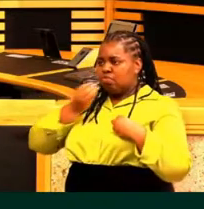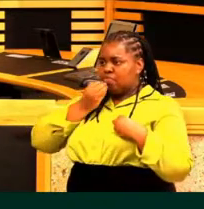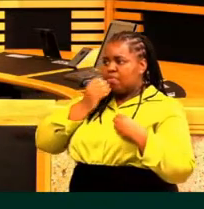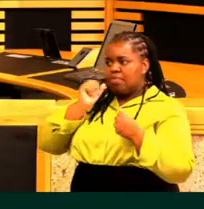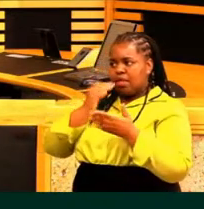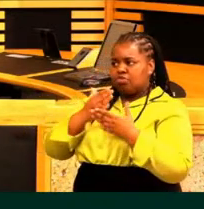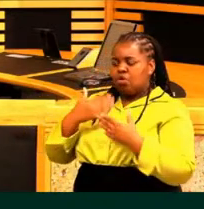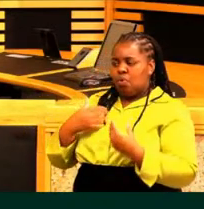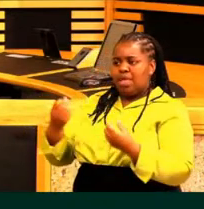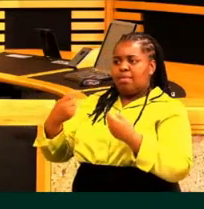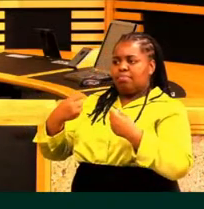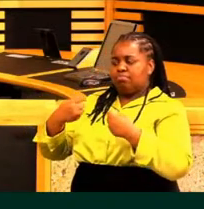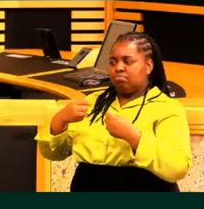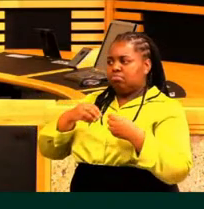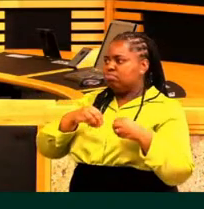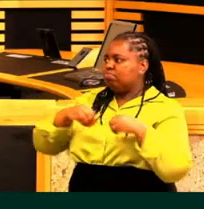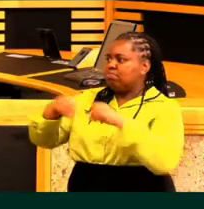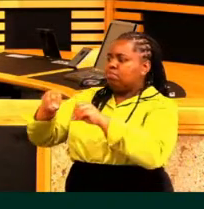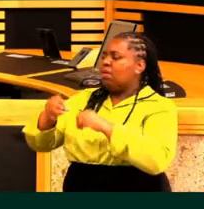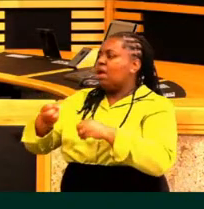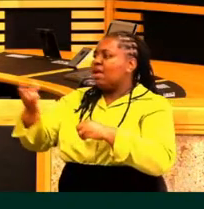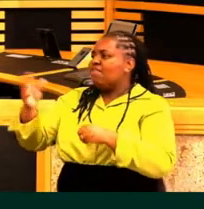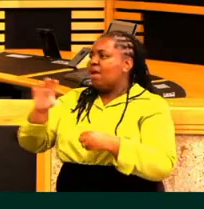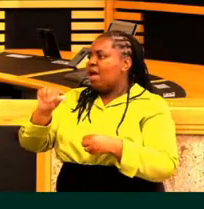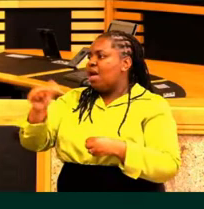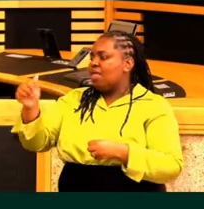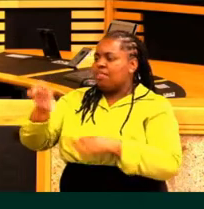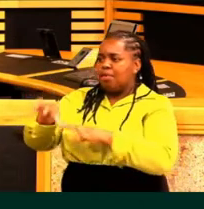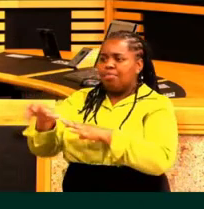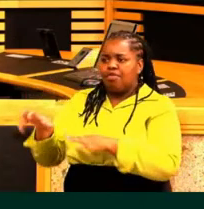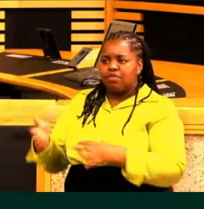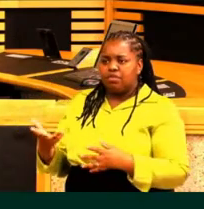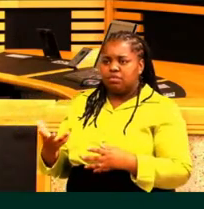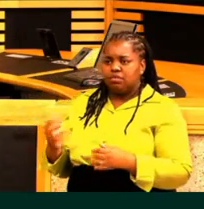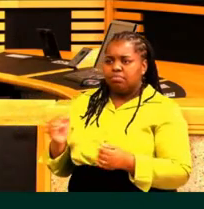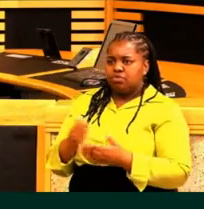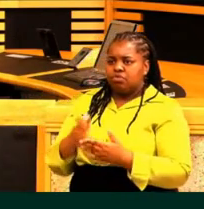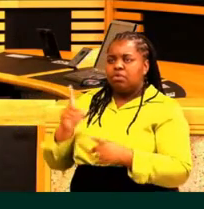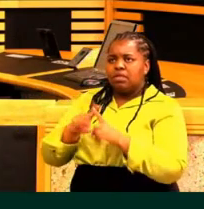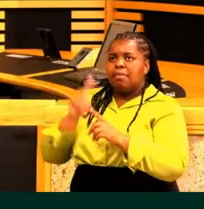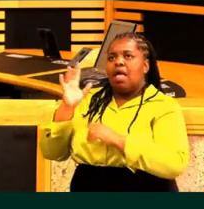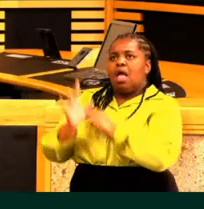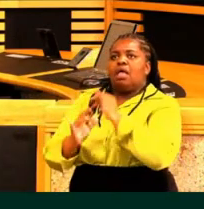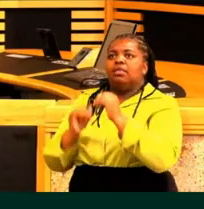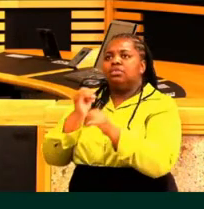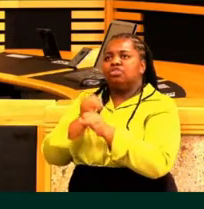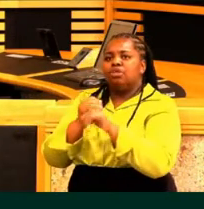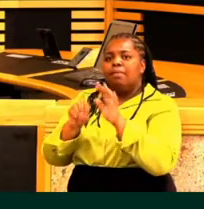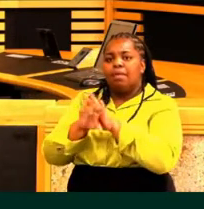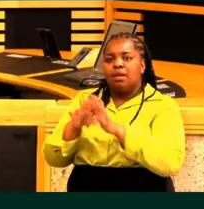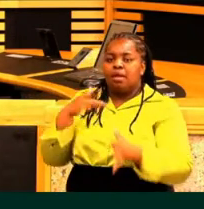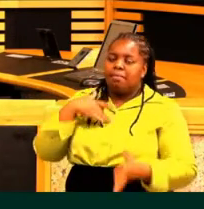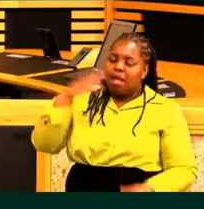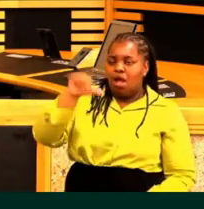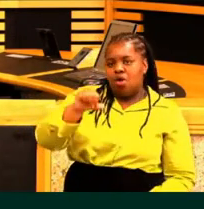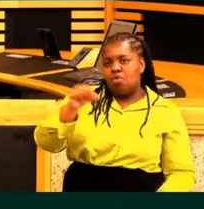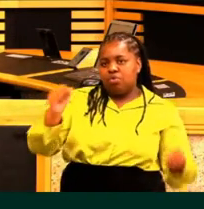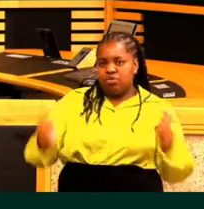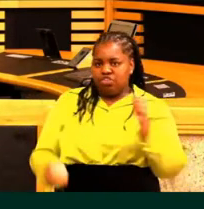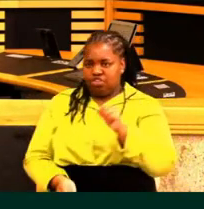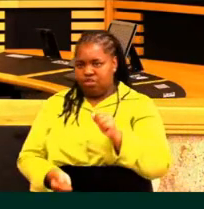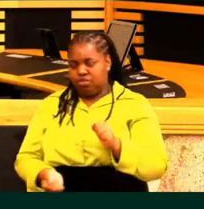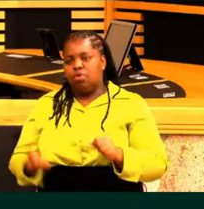ourselves export to our to other provinces and even Explore International markets in conclusion